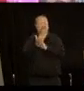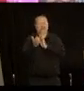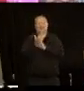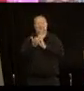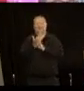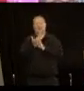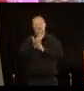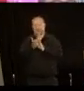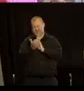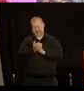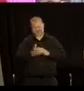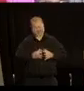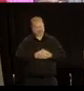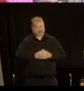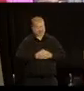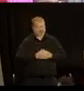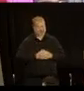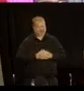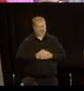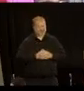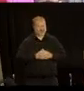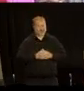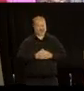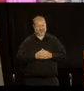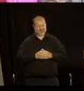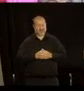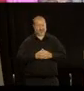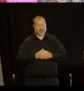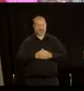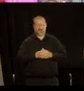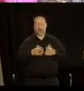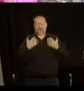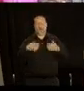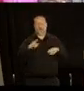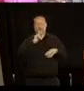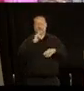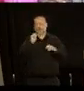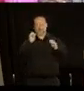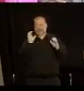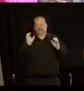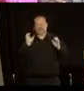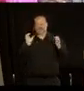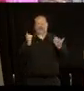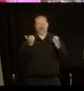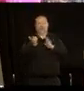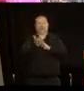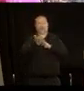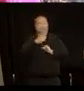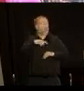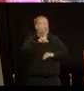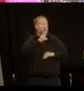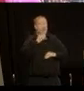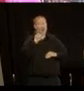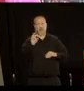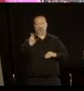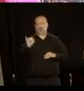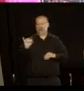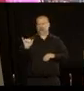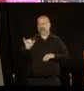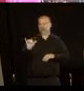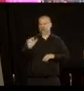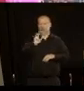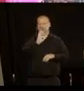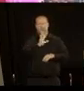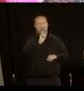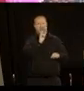is just amazing, so very amazing. And kudos to you, Lori, also for